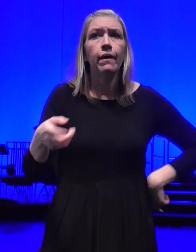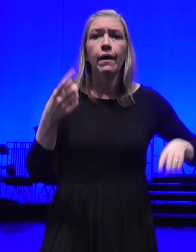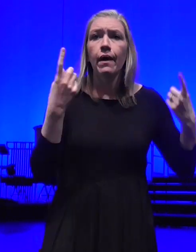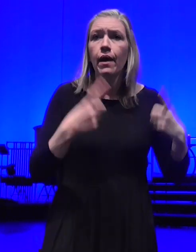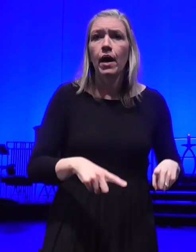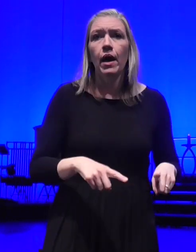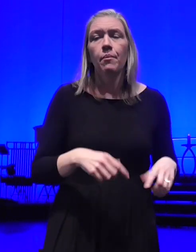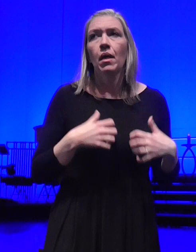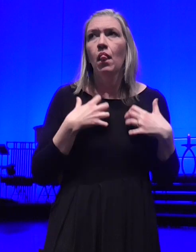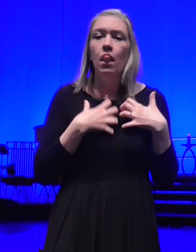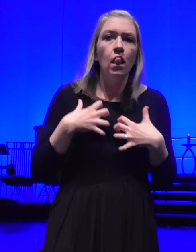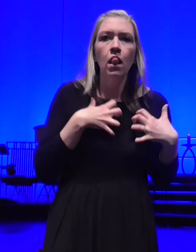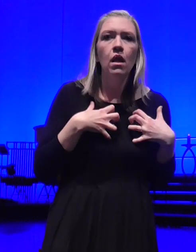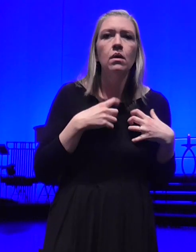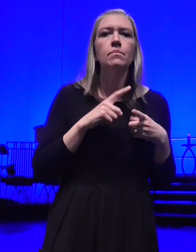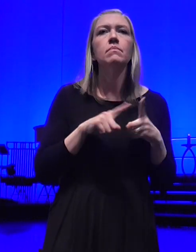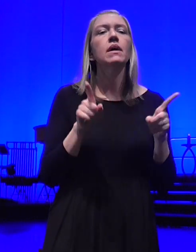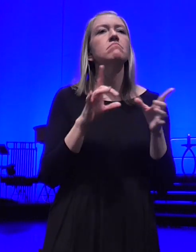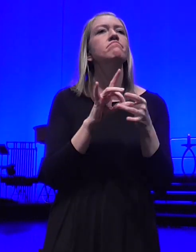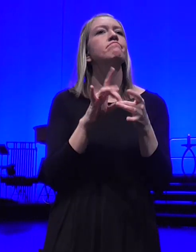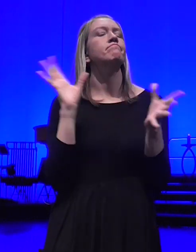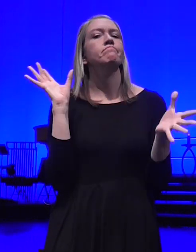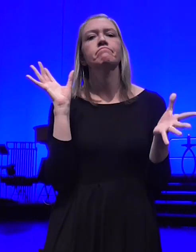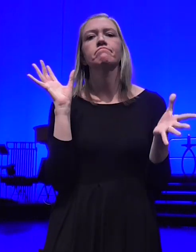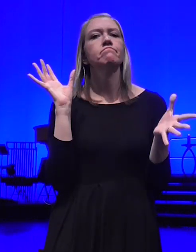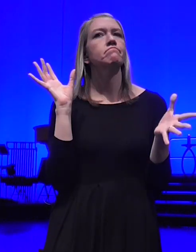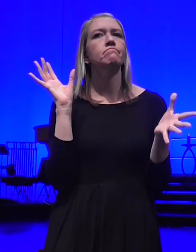but don't hold on to it.